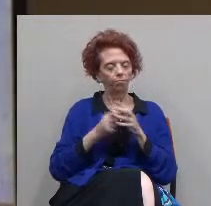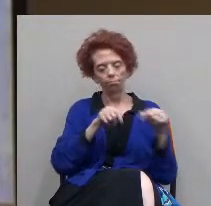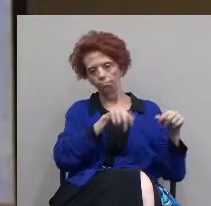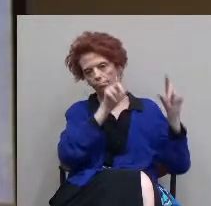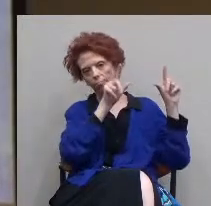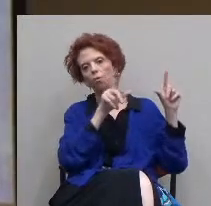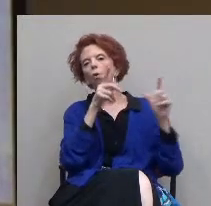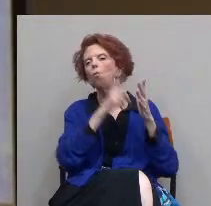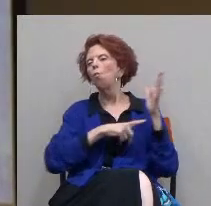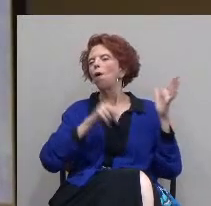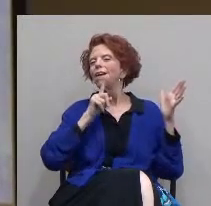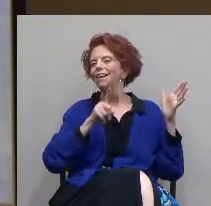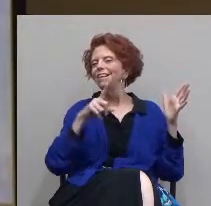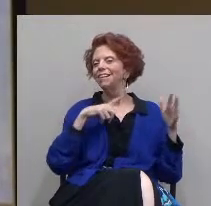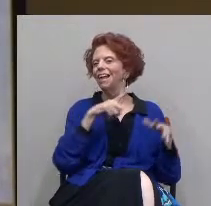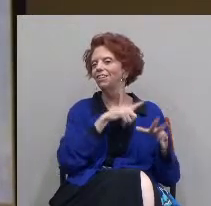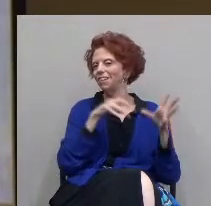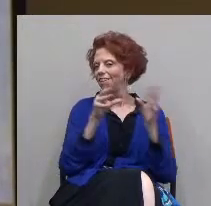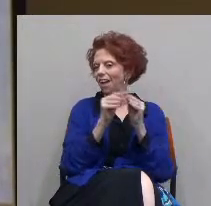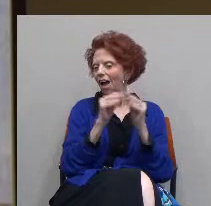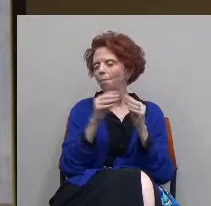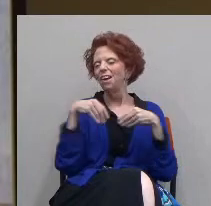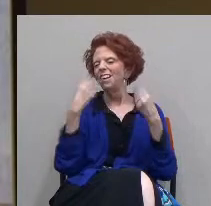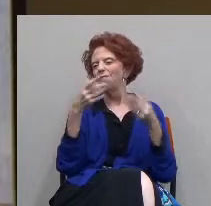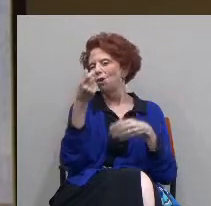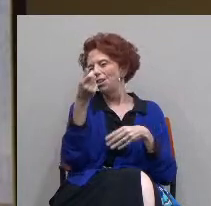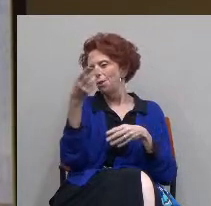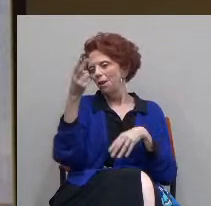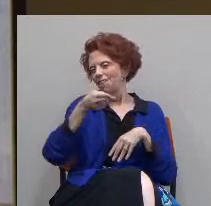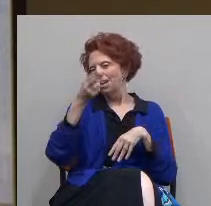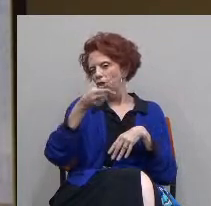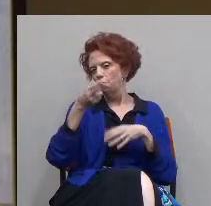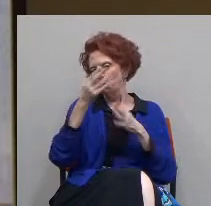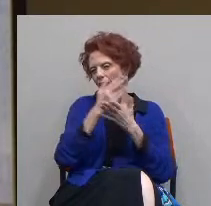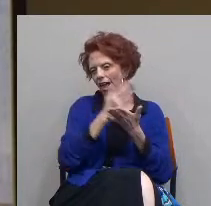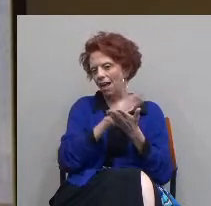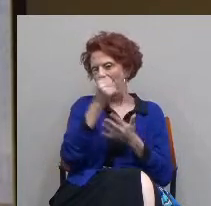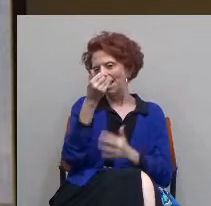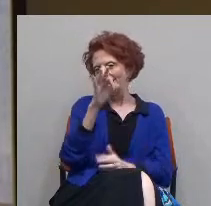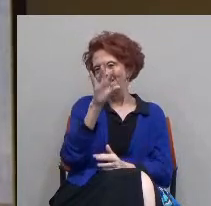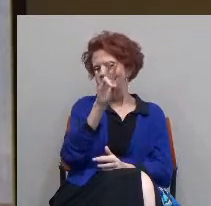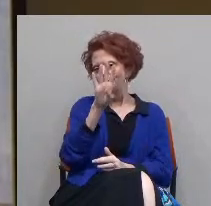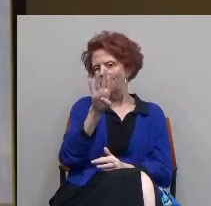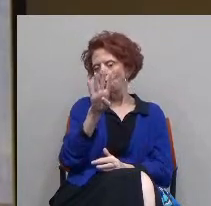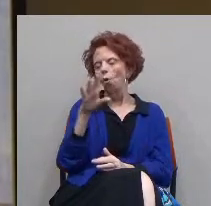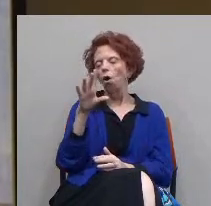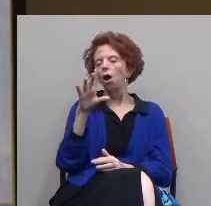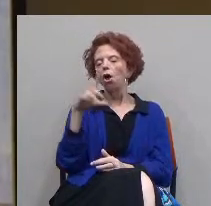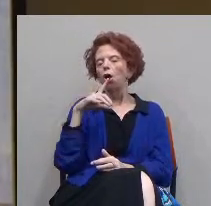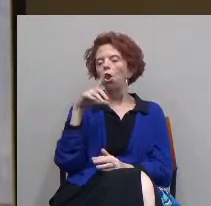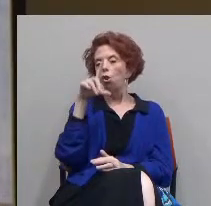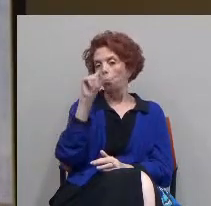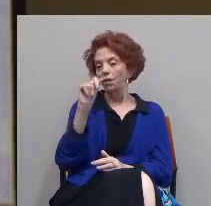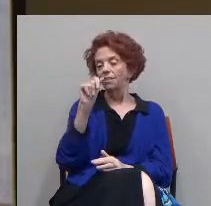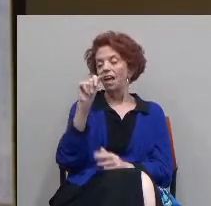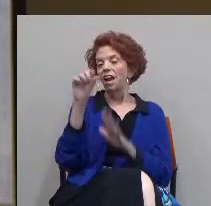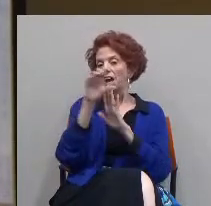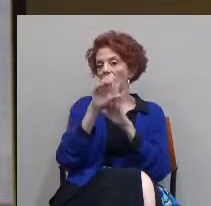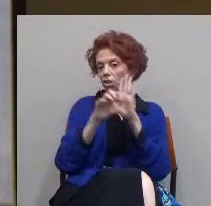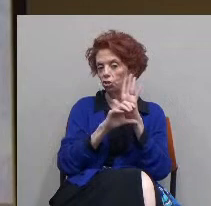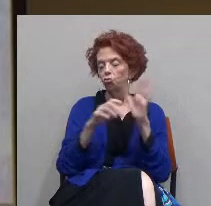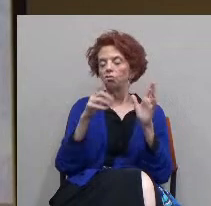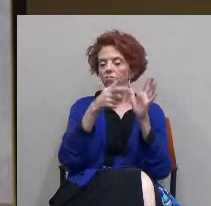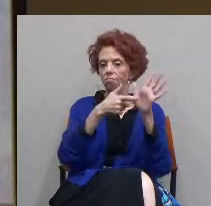what is legislative session? So I'm going to give you a little bit of a history lesson. So in 1974, the Louisiana Constitution mandated that they